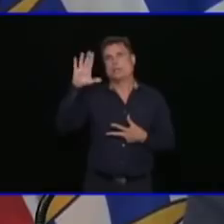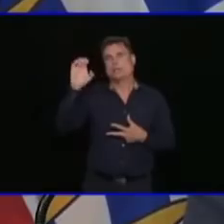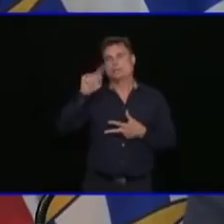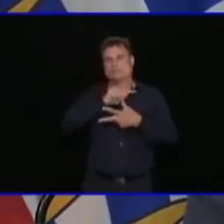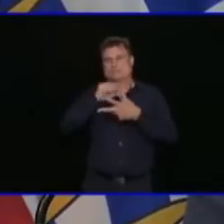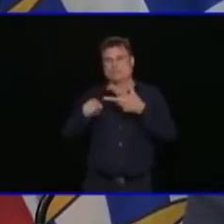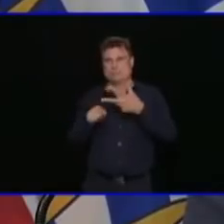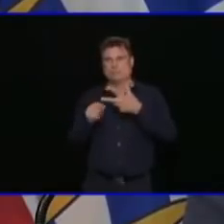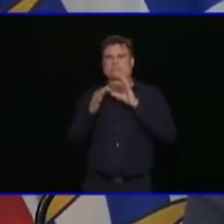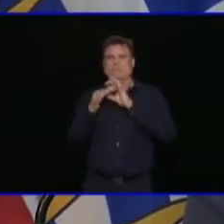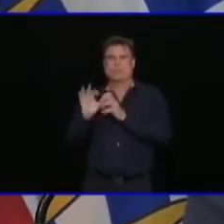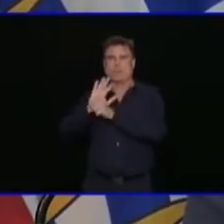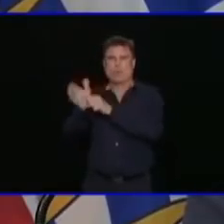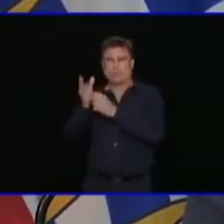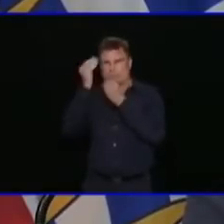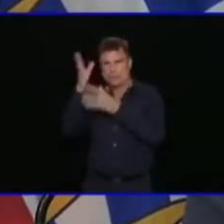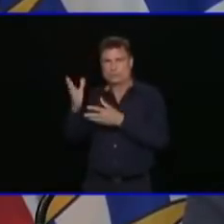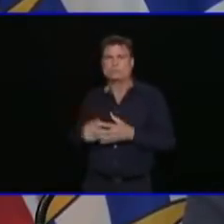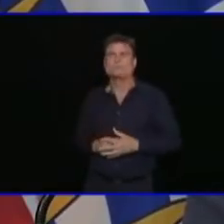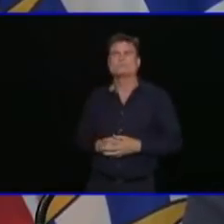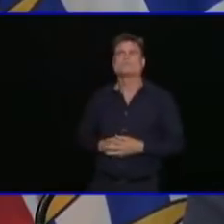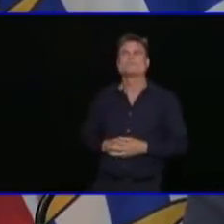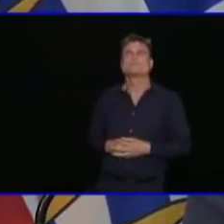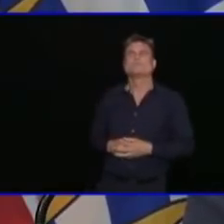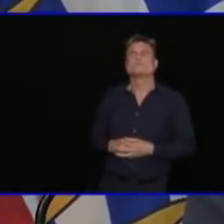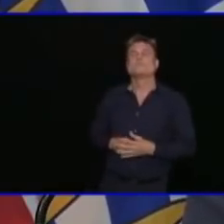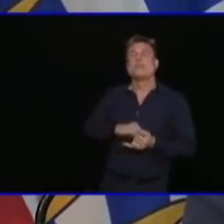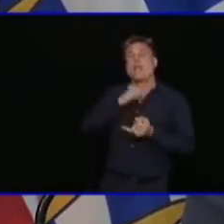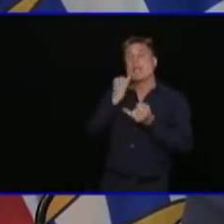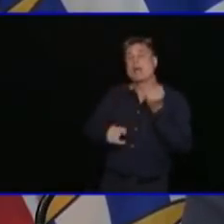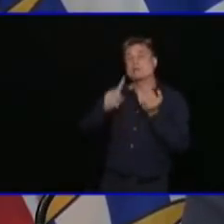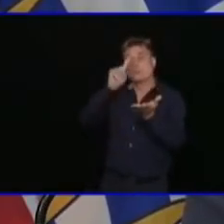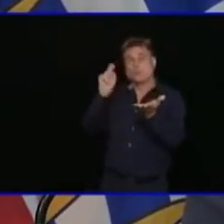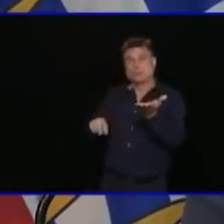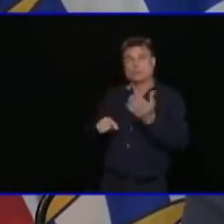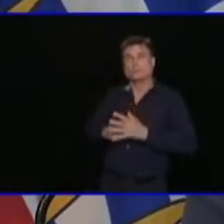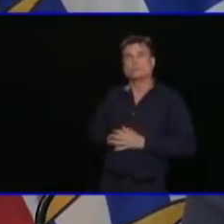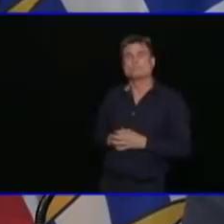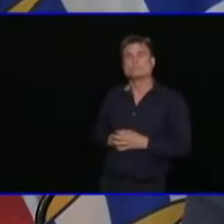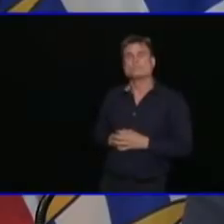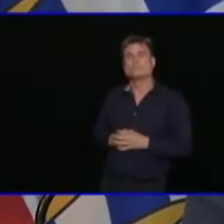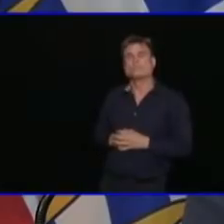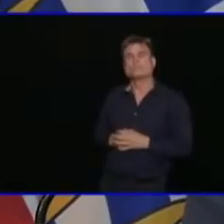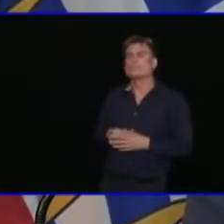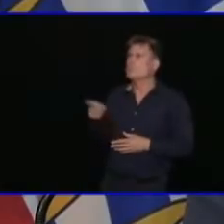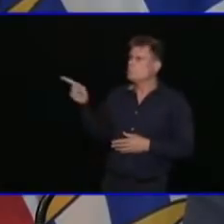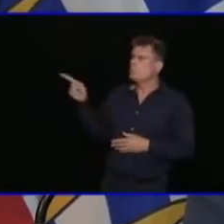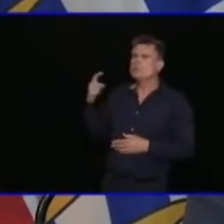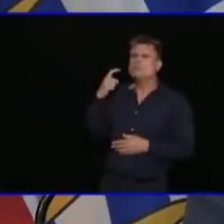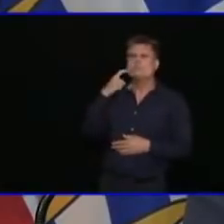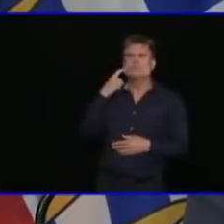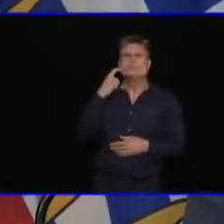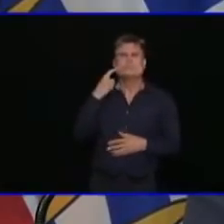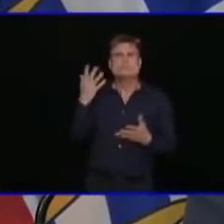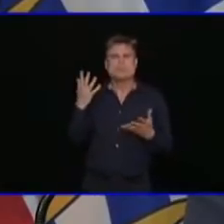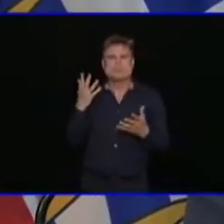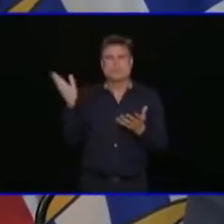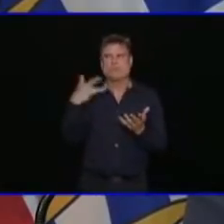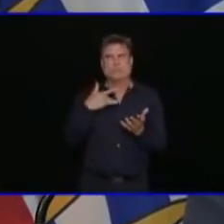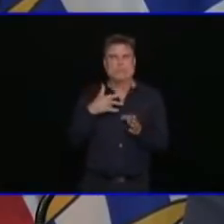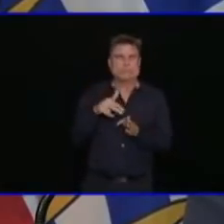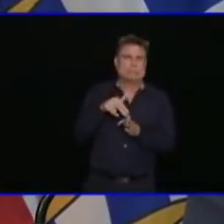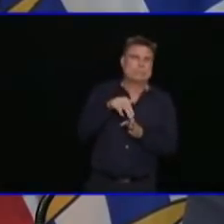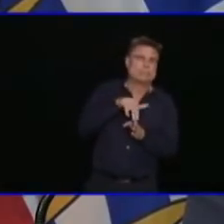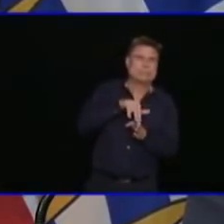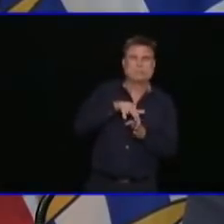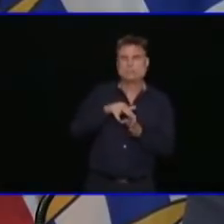turning point. We're on the edge. So will anything change other than more urgent messaging, perhaps if we see our curve continue to go back